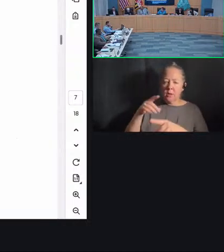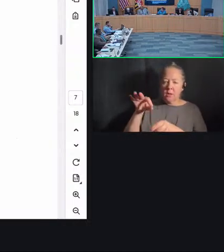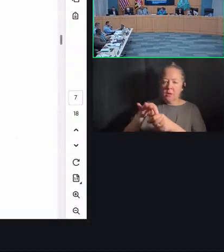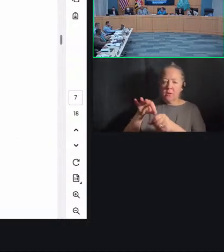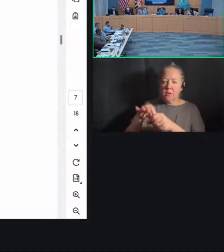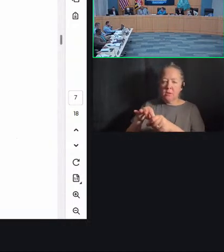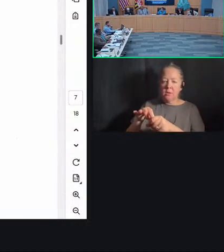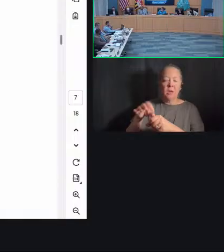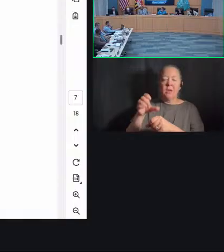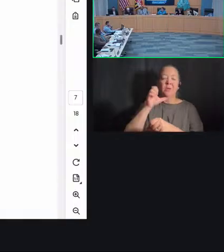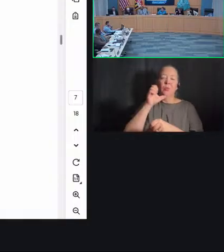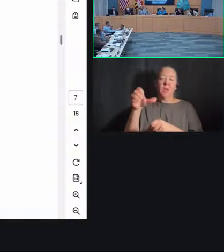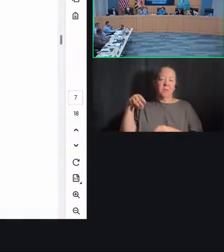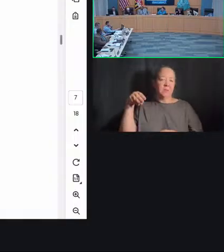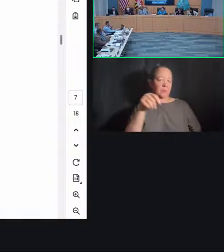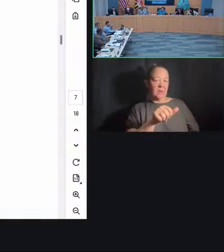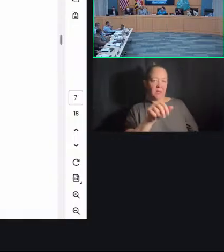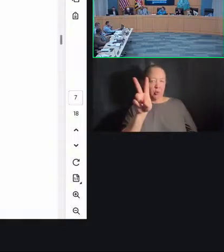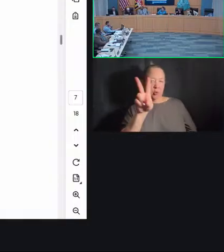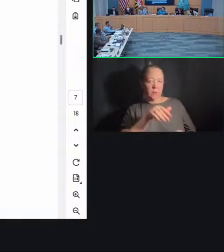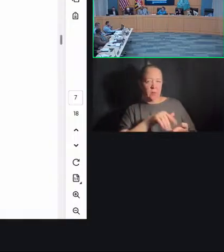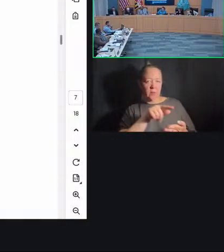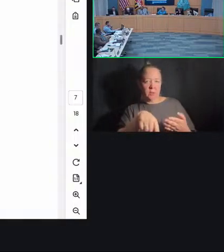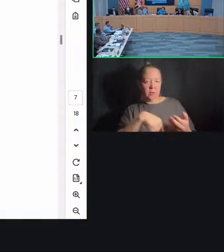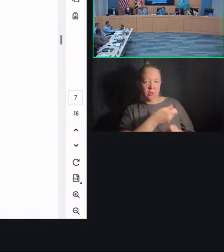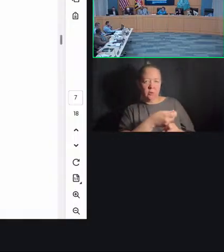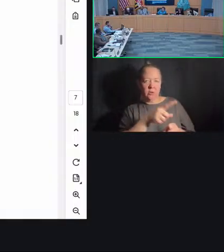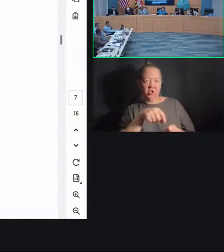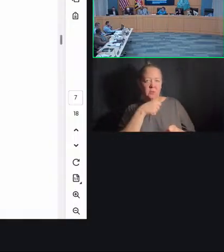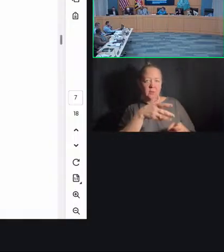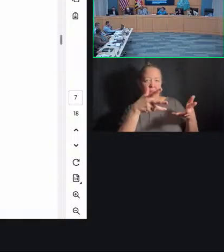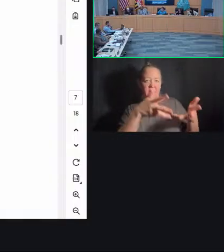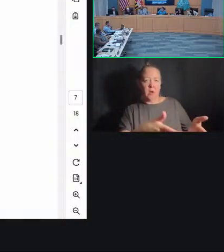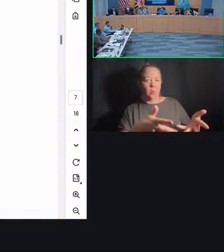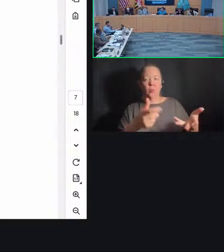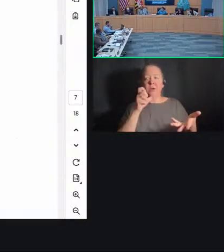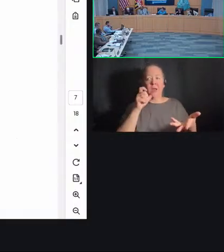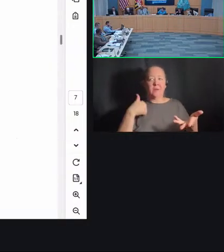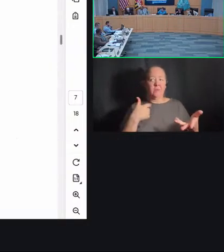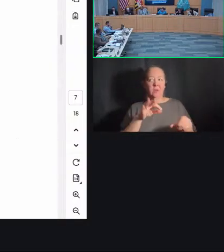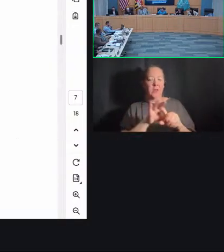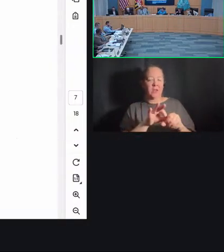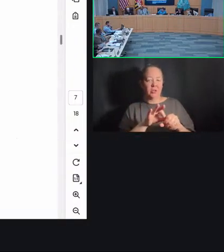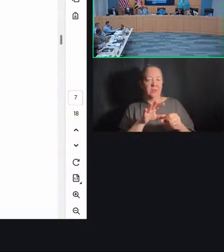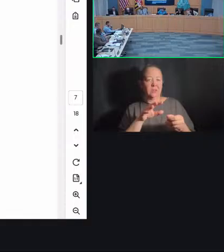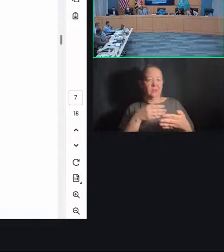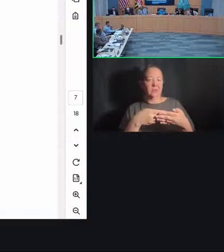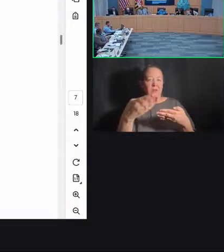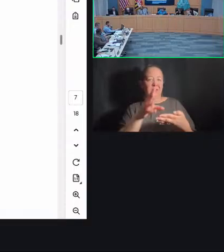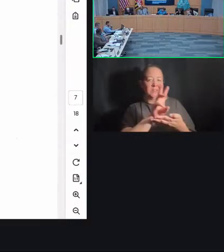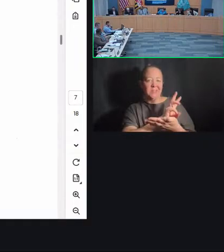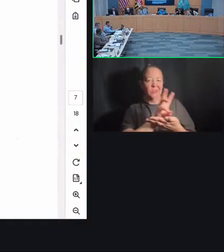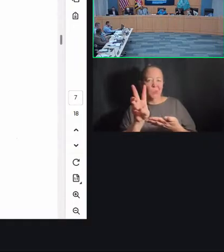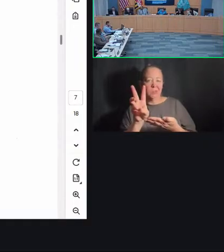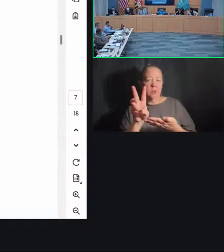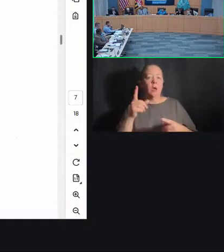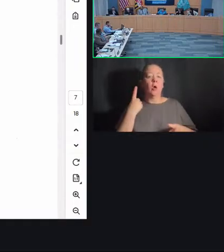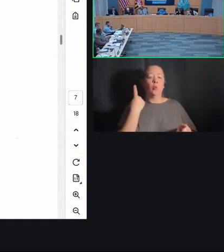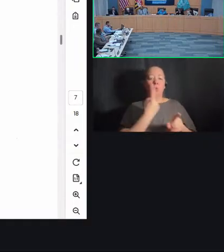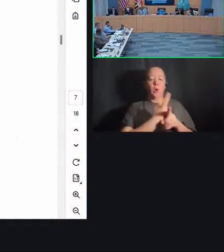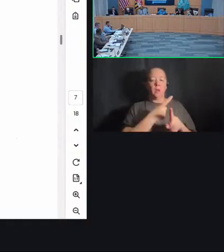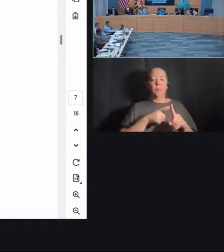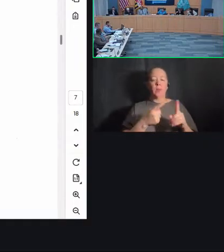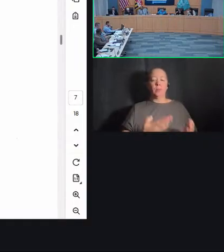there, right? But we're not going to have an election in the next 6 weeks. right, but the proposed budget for FY27 from $2,000